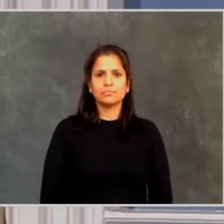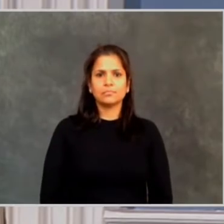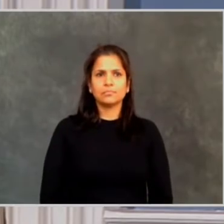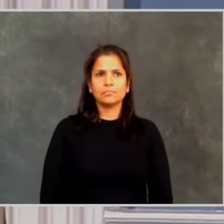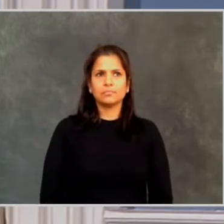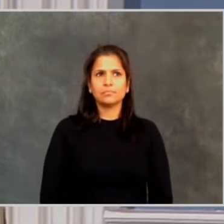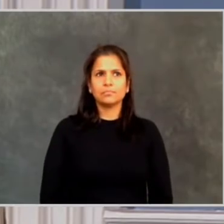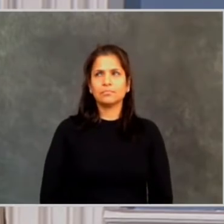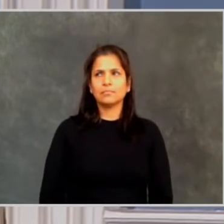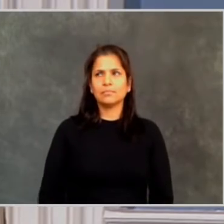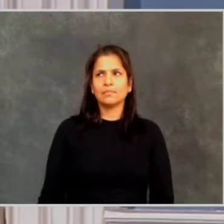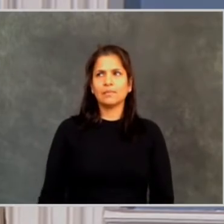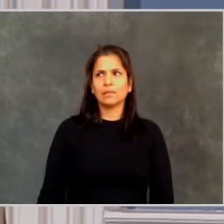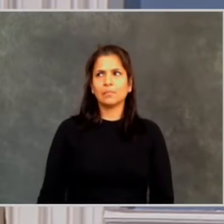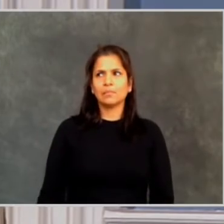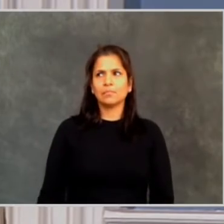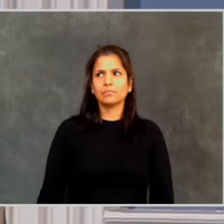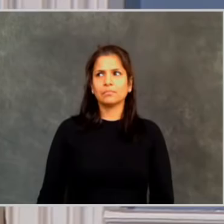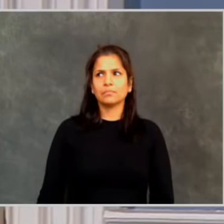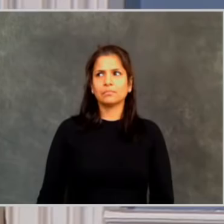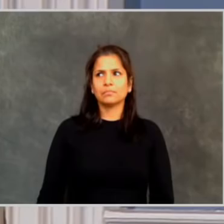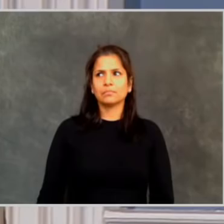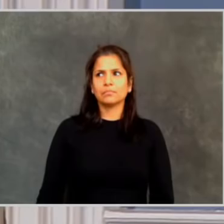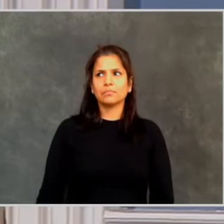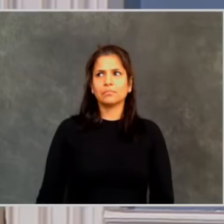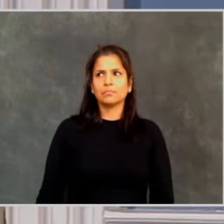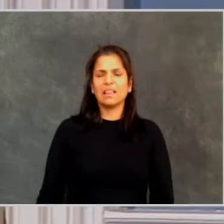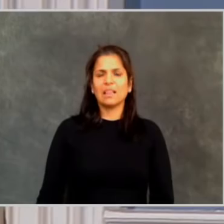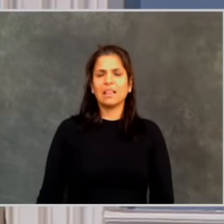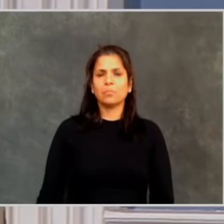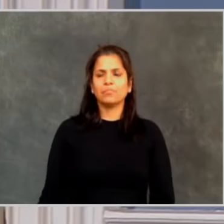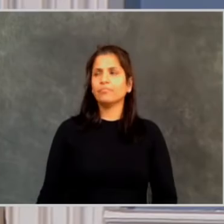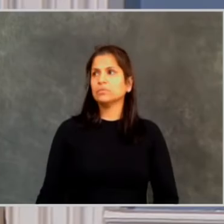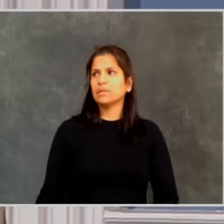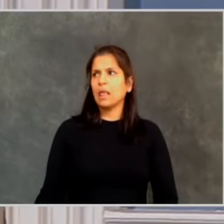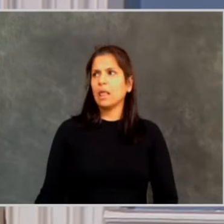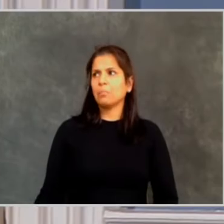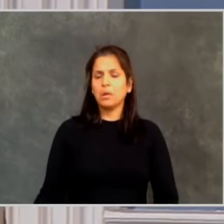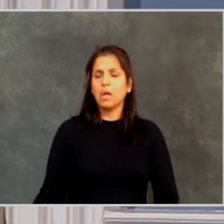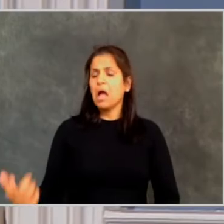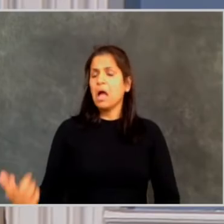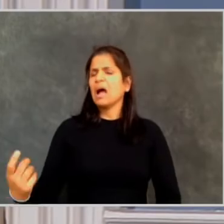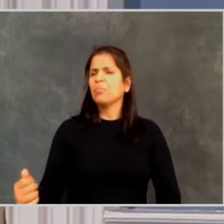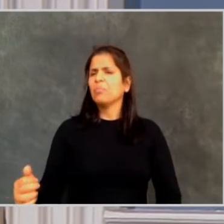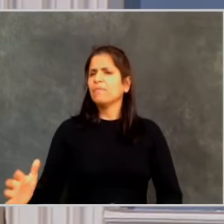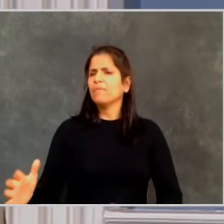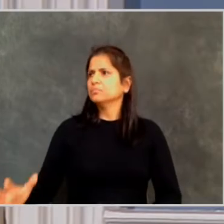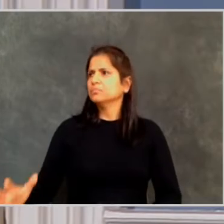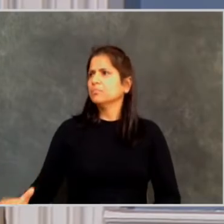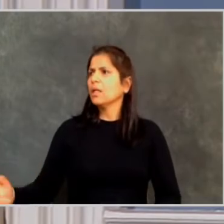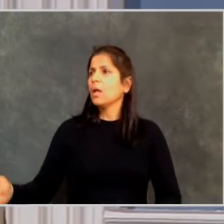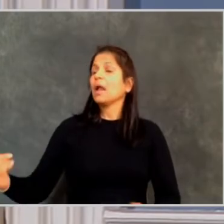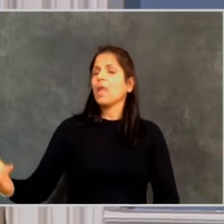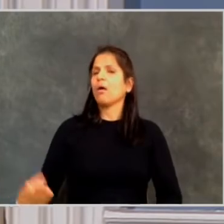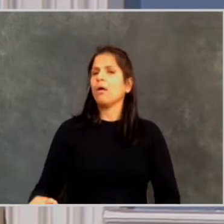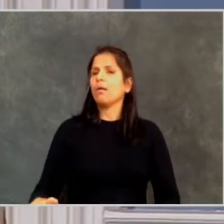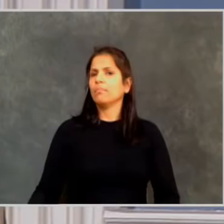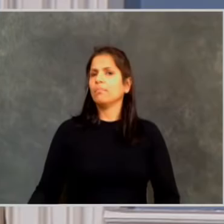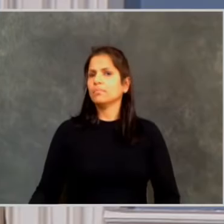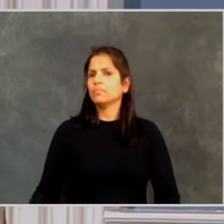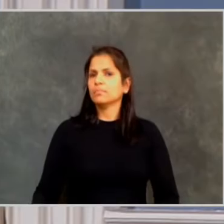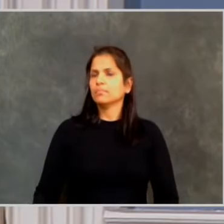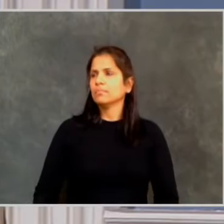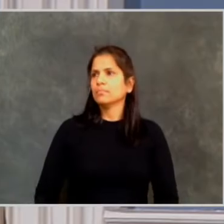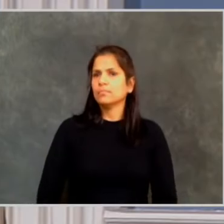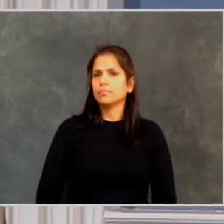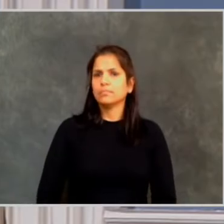que los latinos están falleciendo más que cualquier otro grupo en la ciudad. Y esta